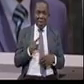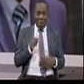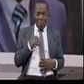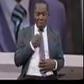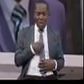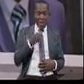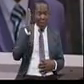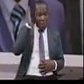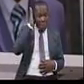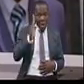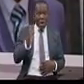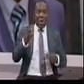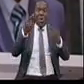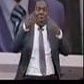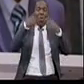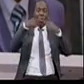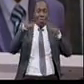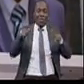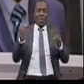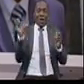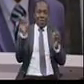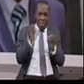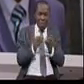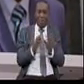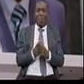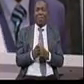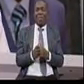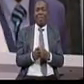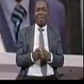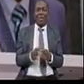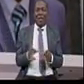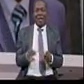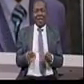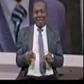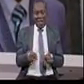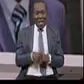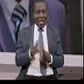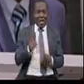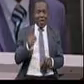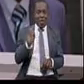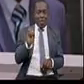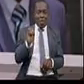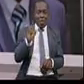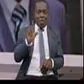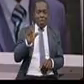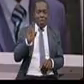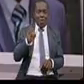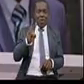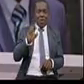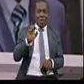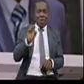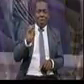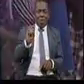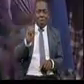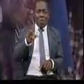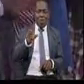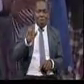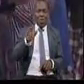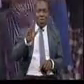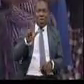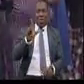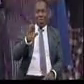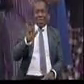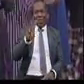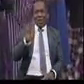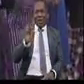you know me, you know that I will not end this vote of thanks without asking, when next is our father coming back to Enugu?